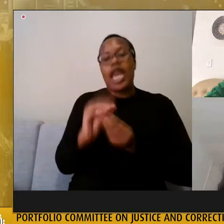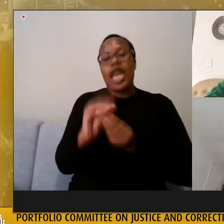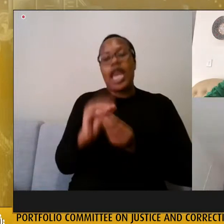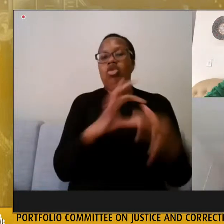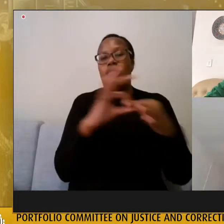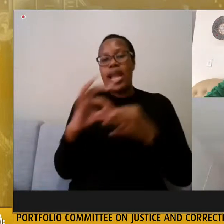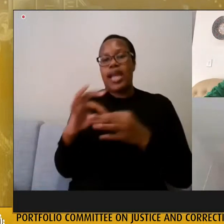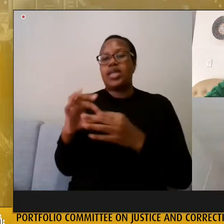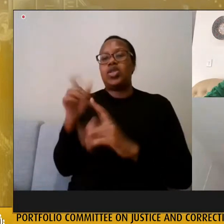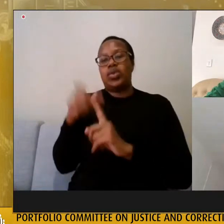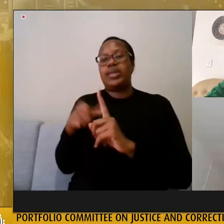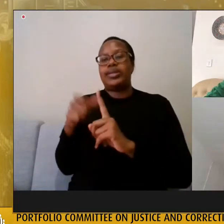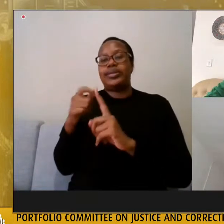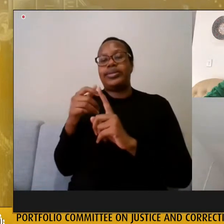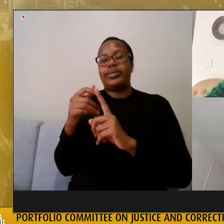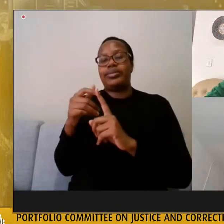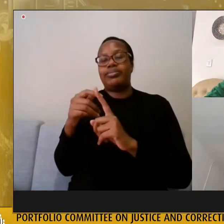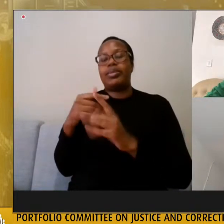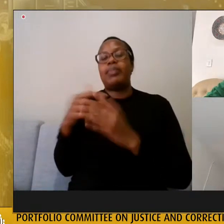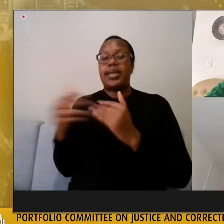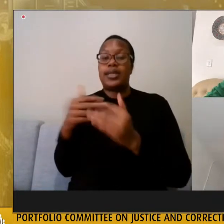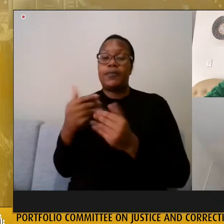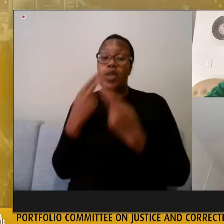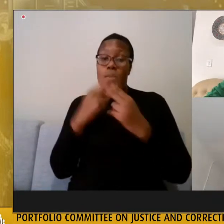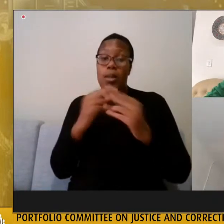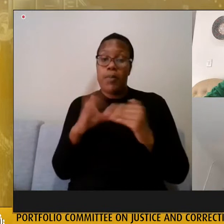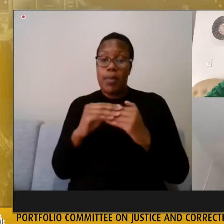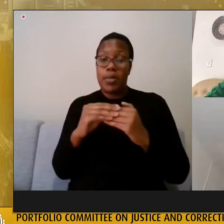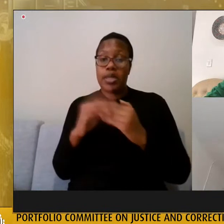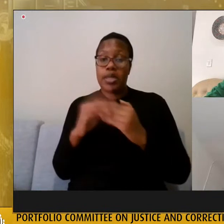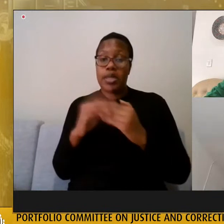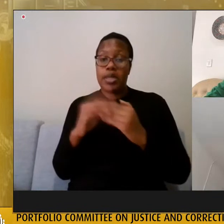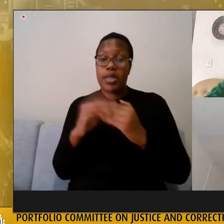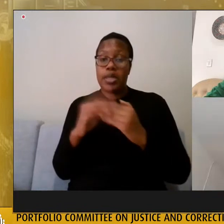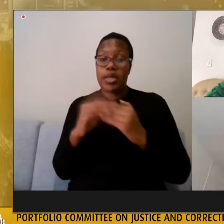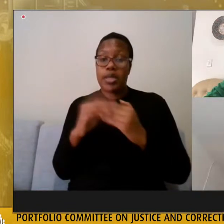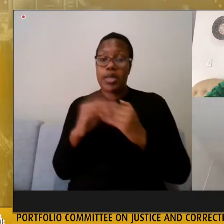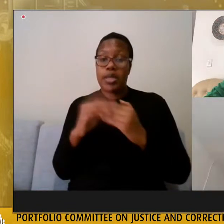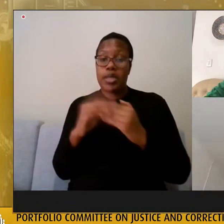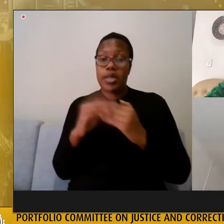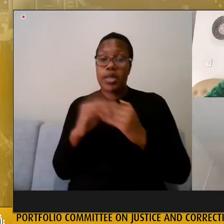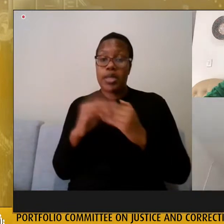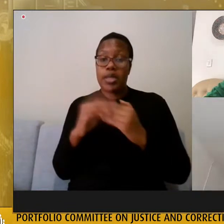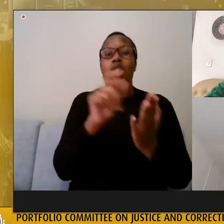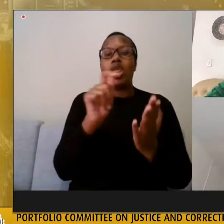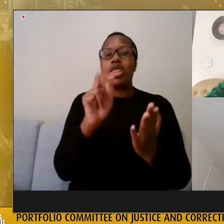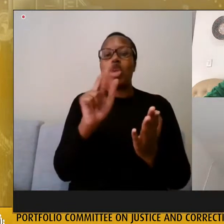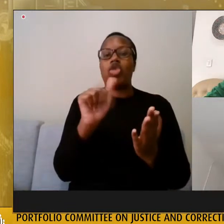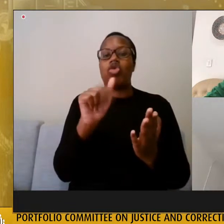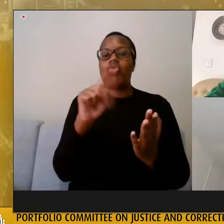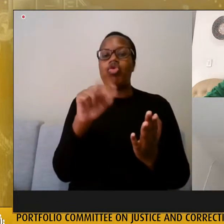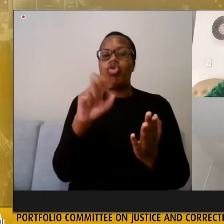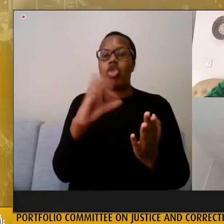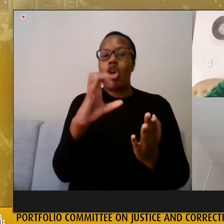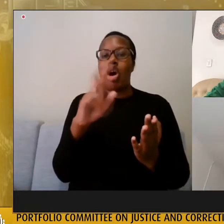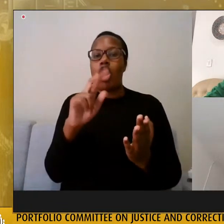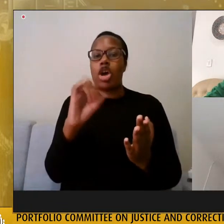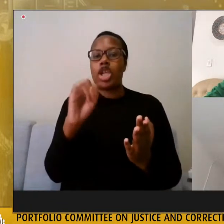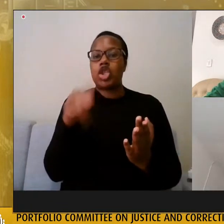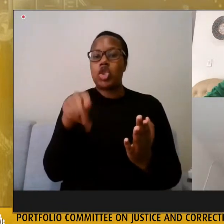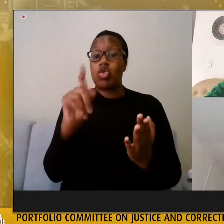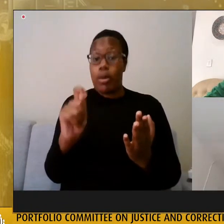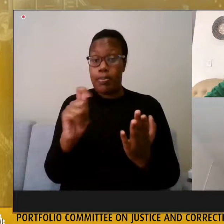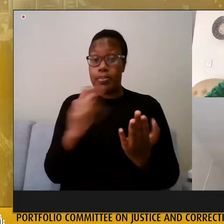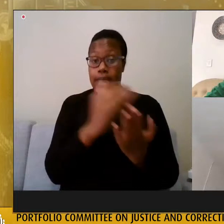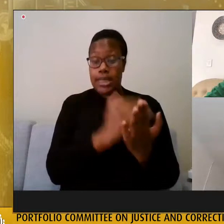particular matter. Honourable members, I draw your attention briefly to the transcript of the proceedings, where initially the